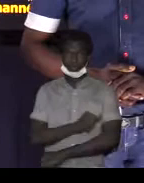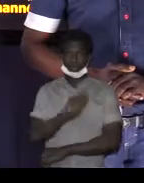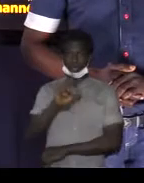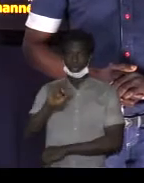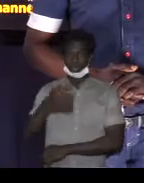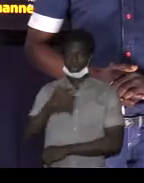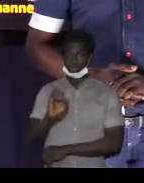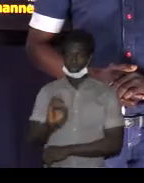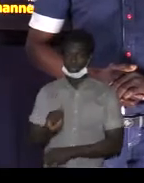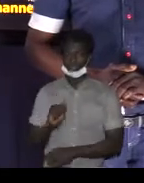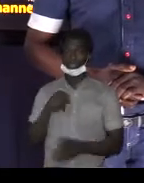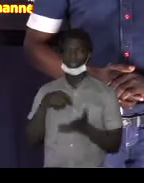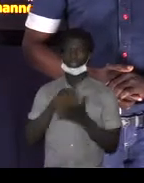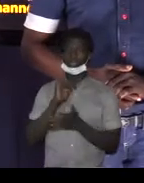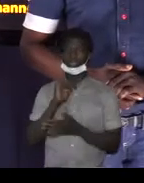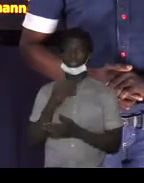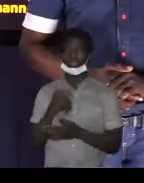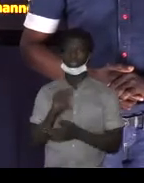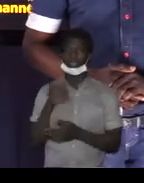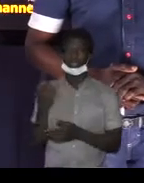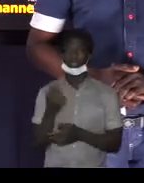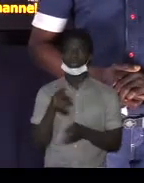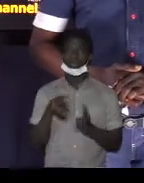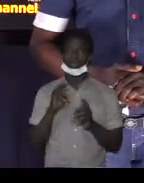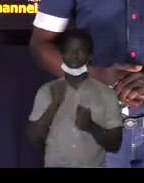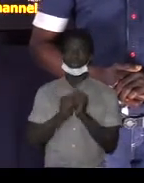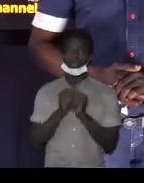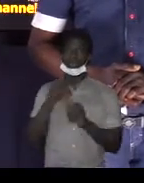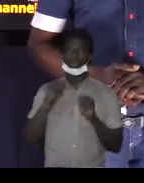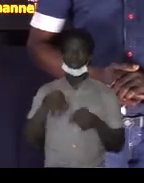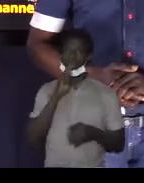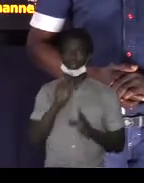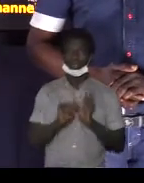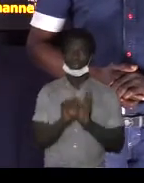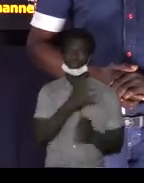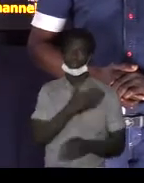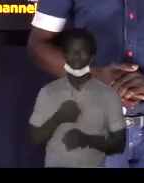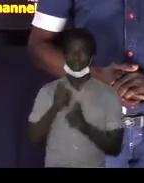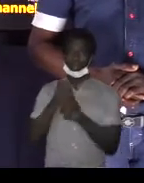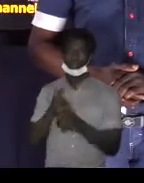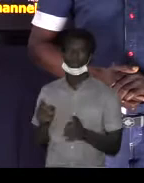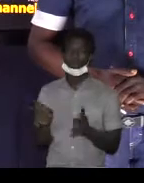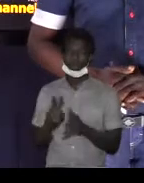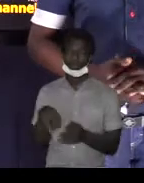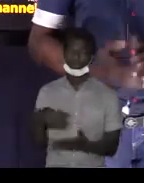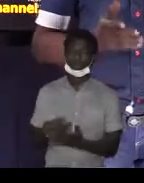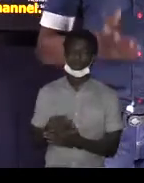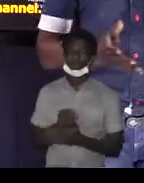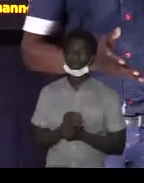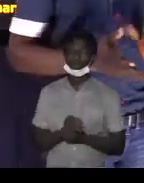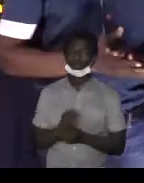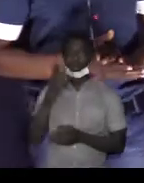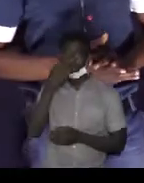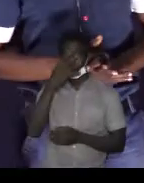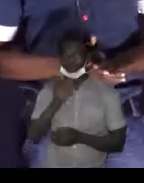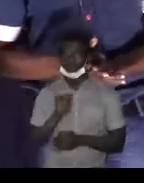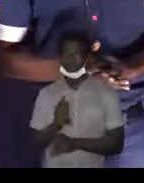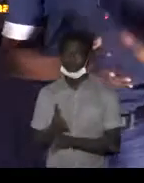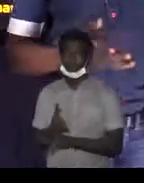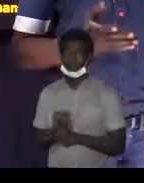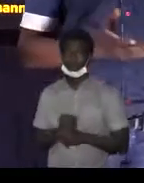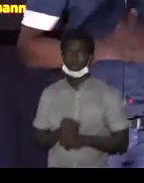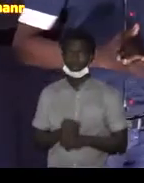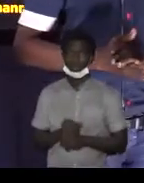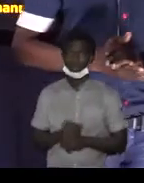LGEA. This is the only way through which you can be identified and rewarded accordingly. Beautifully